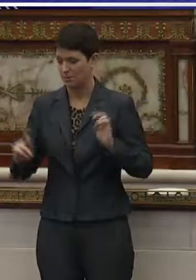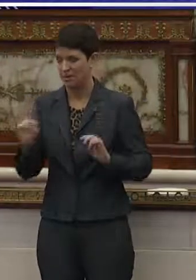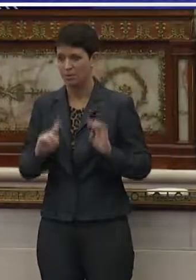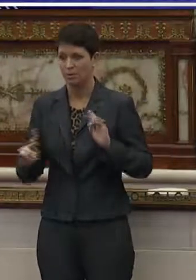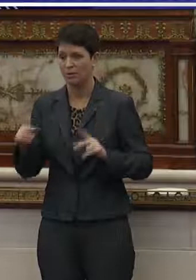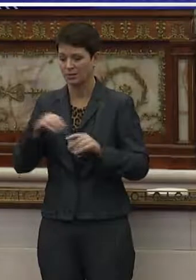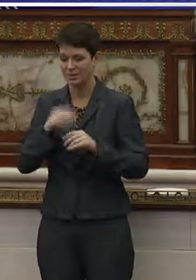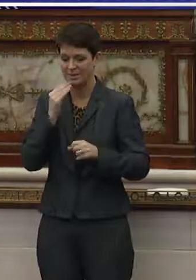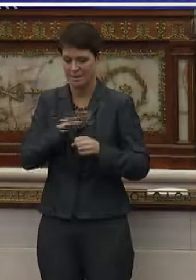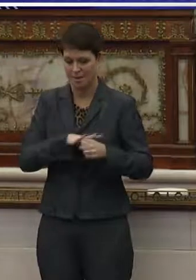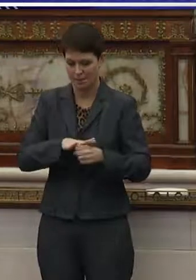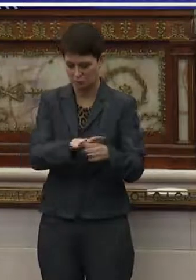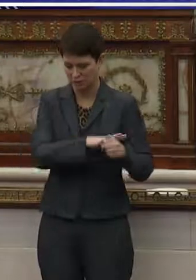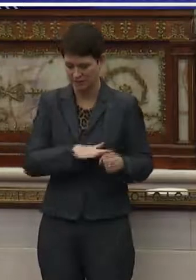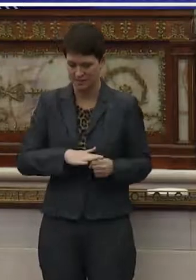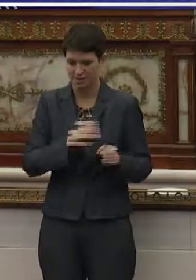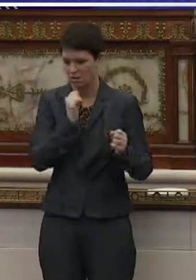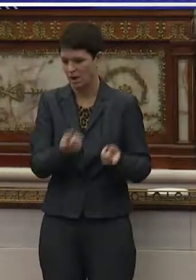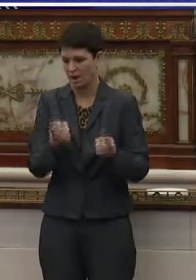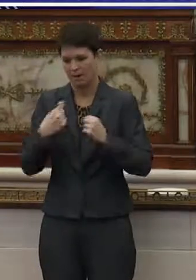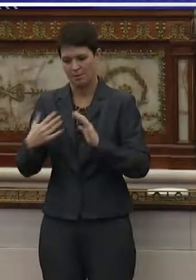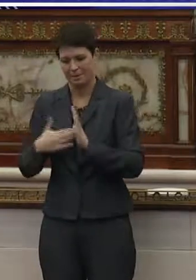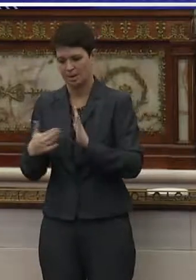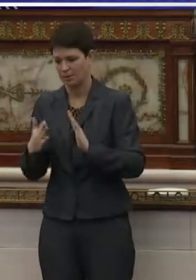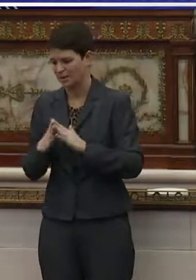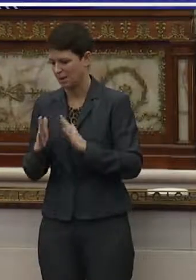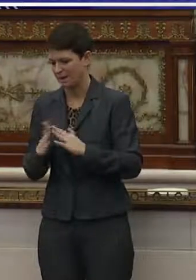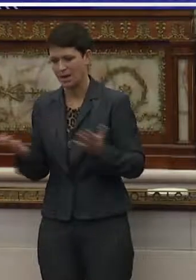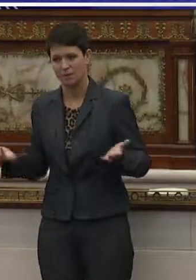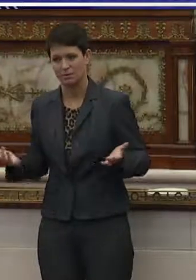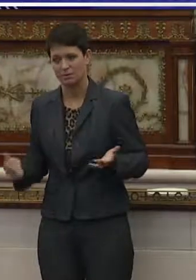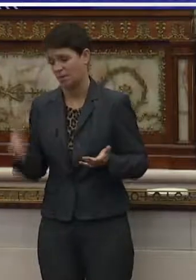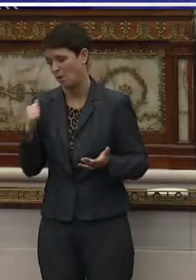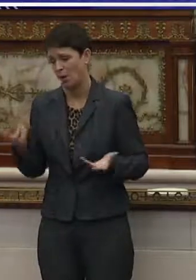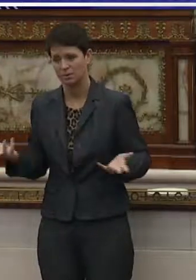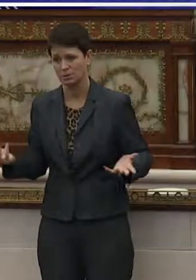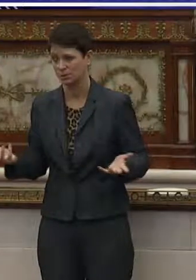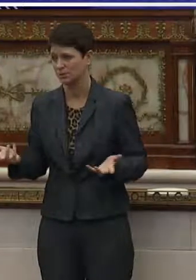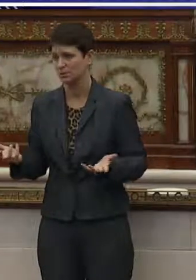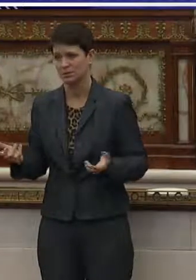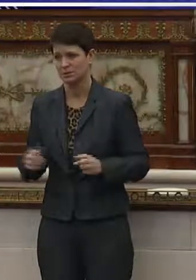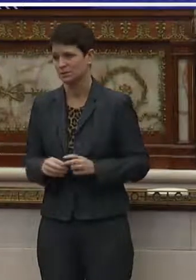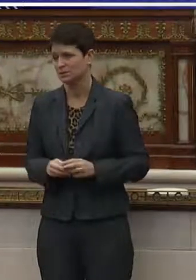in the neighborhoods. They're not coming downtown. They're just not going to do it. It's not,